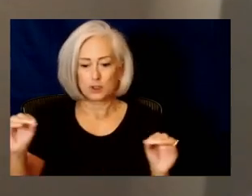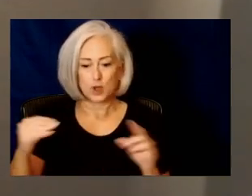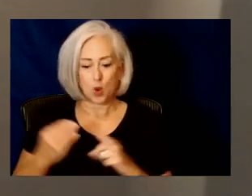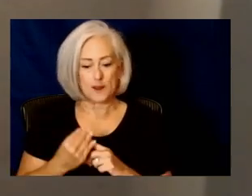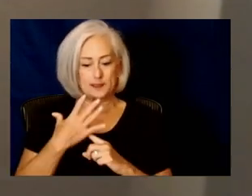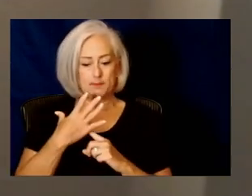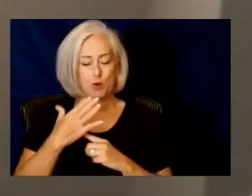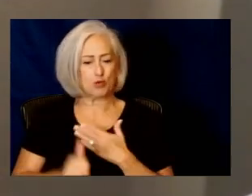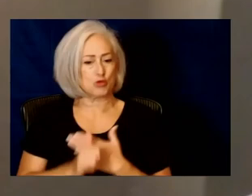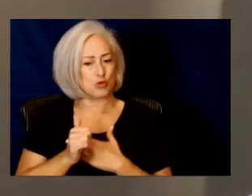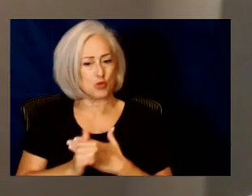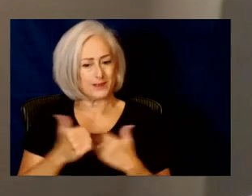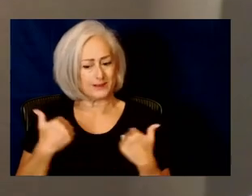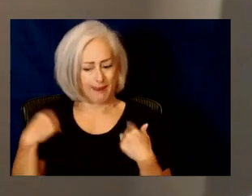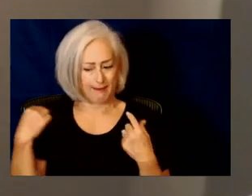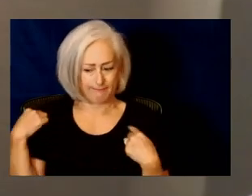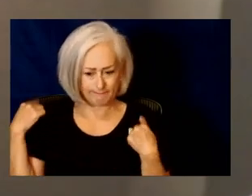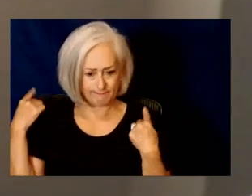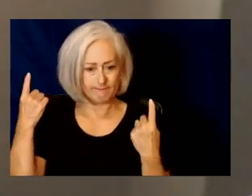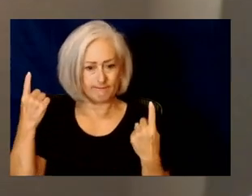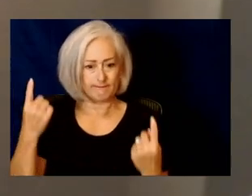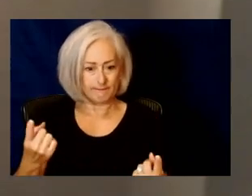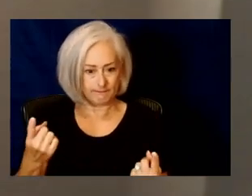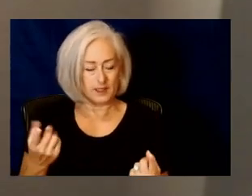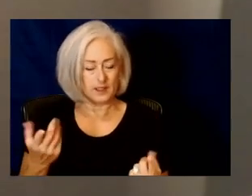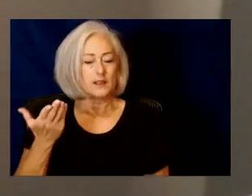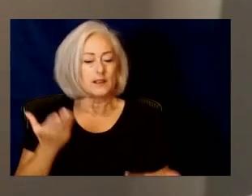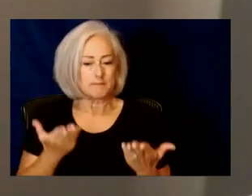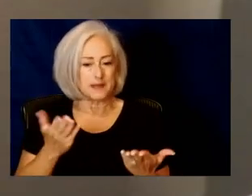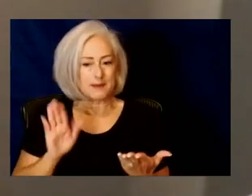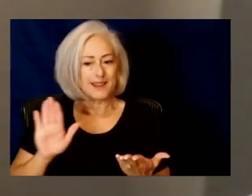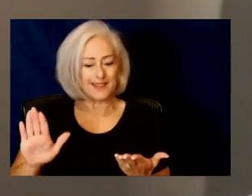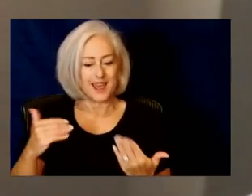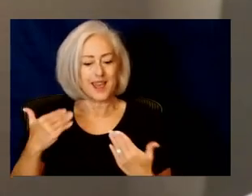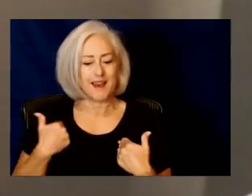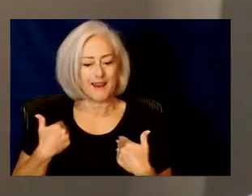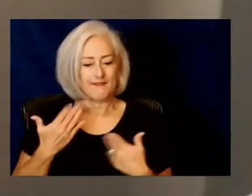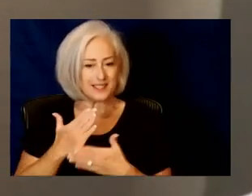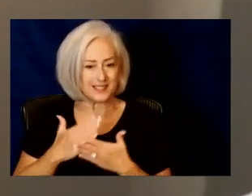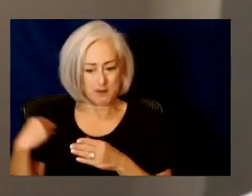can identify who probably do have some genetic predisposition.